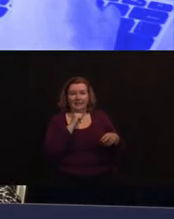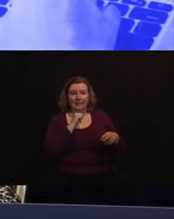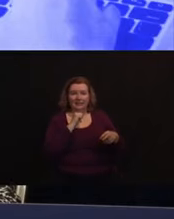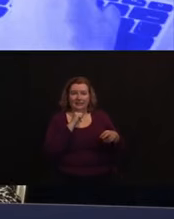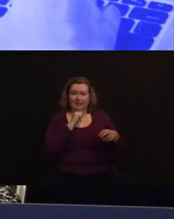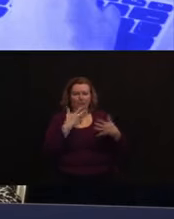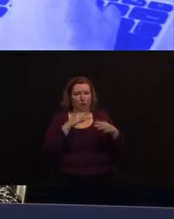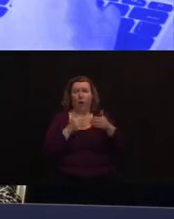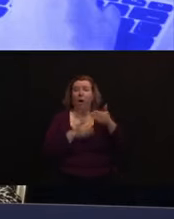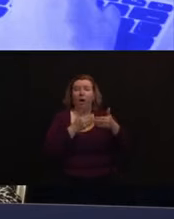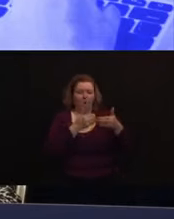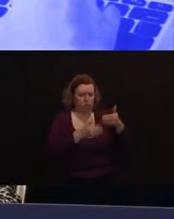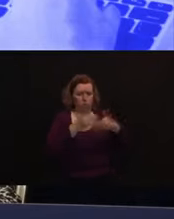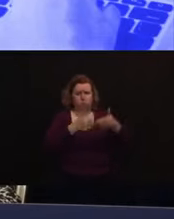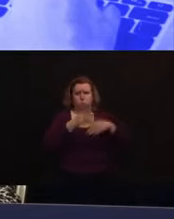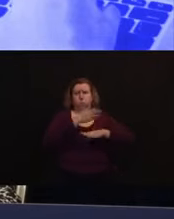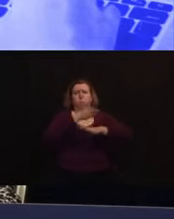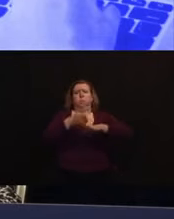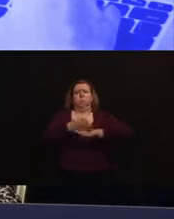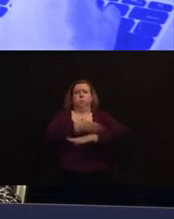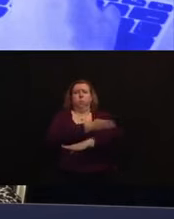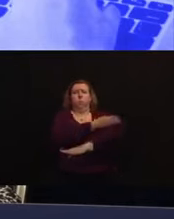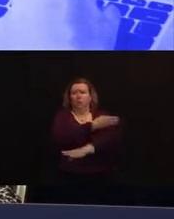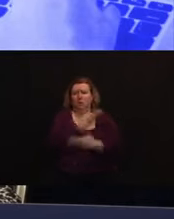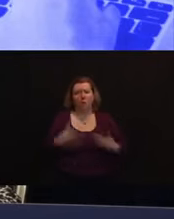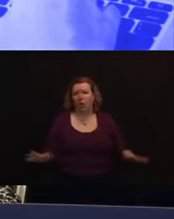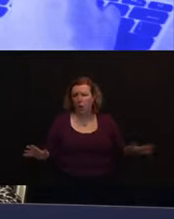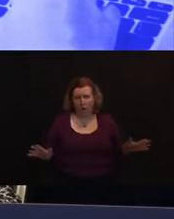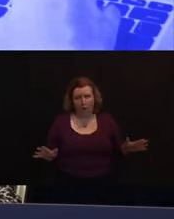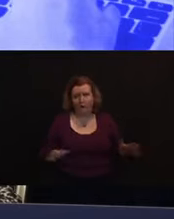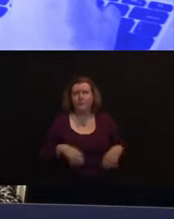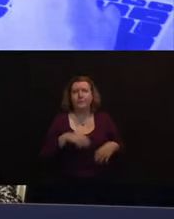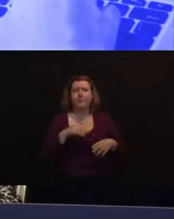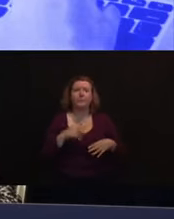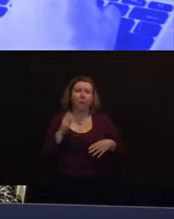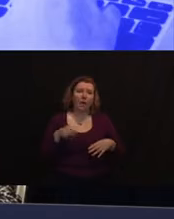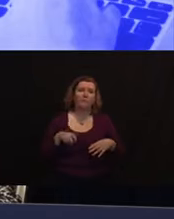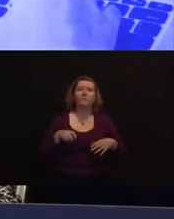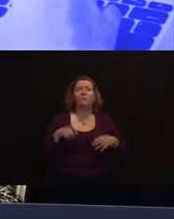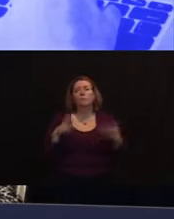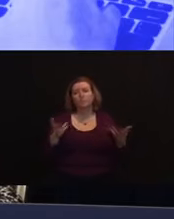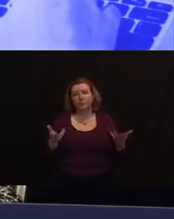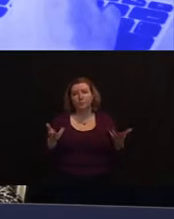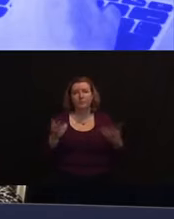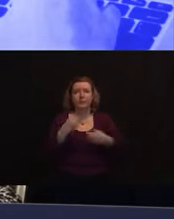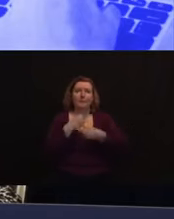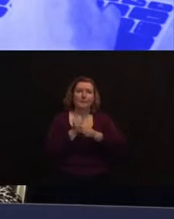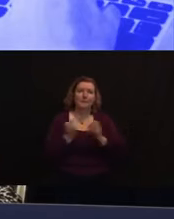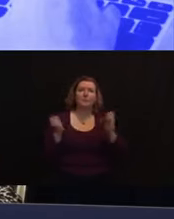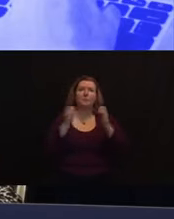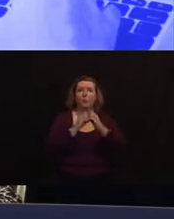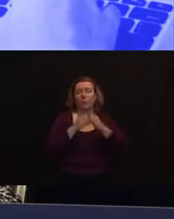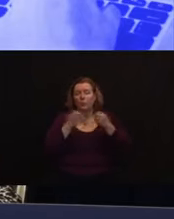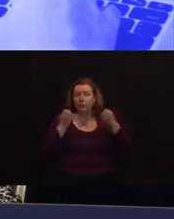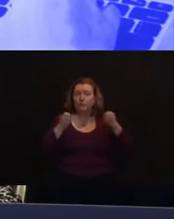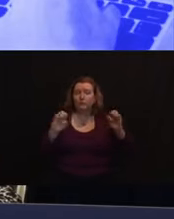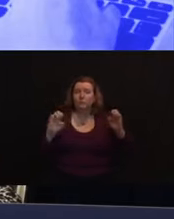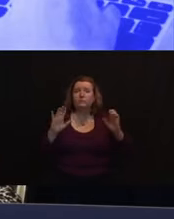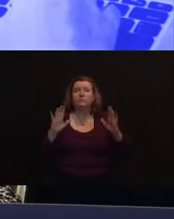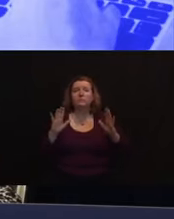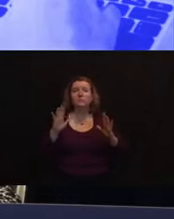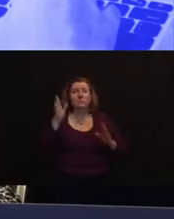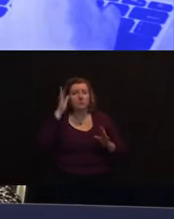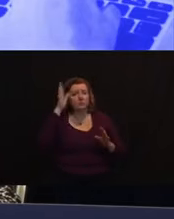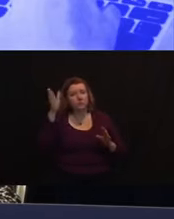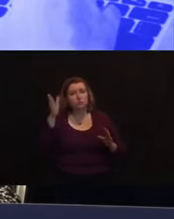worked so hard last year to flatten the curve. We have to redouble our efforts. There is still an uncertainty ahead with this